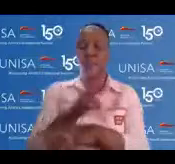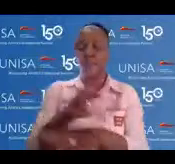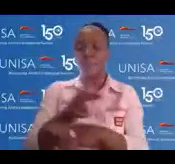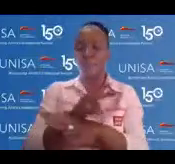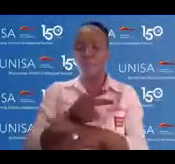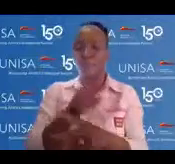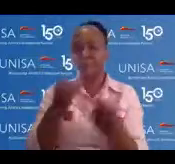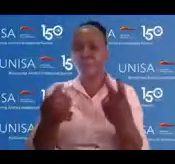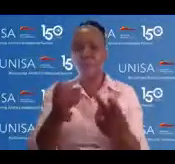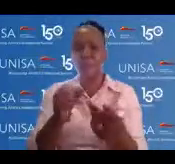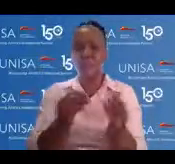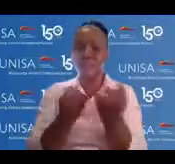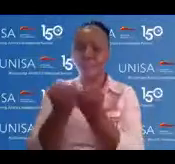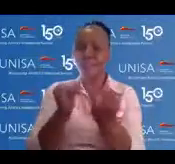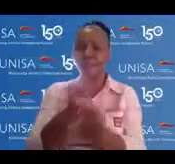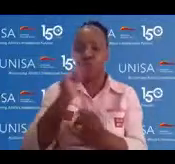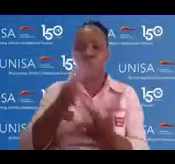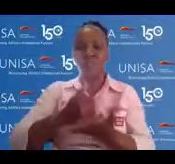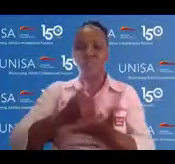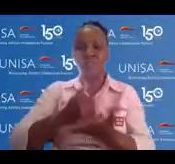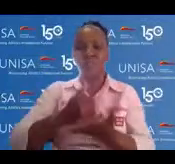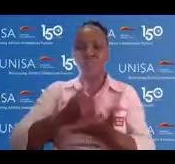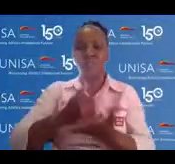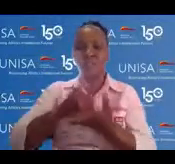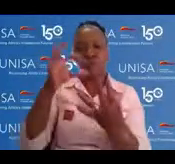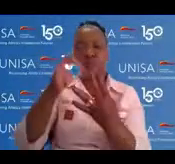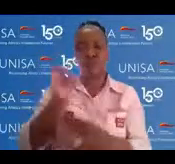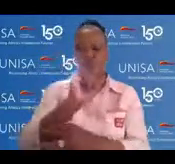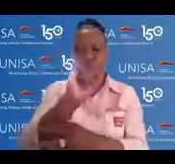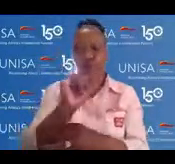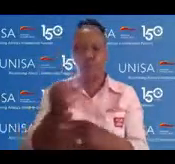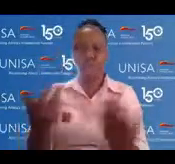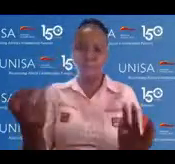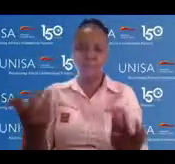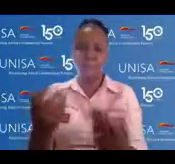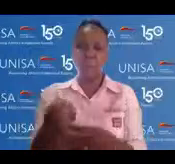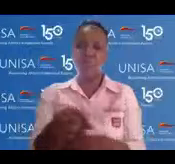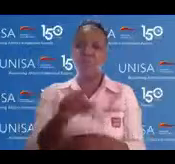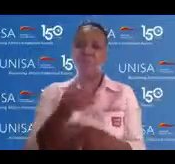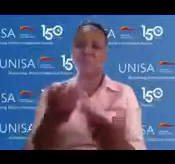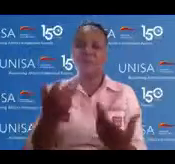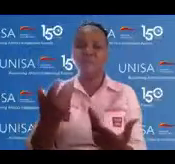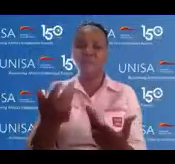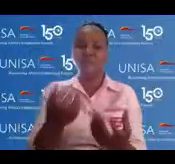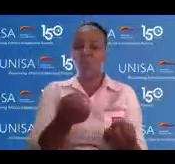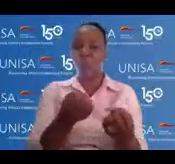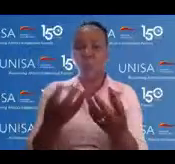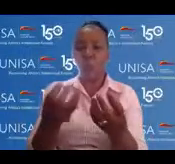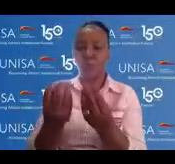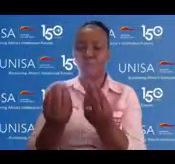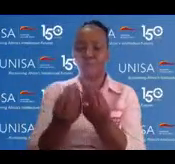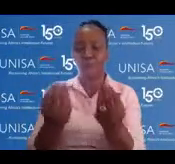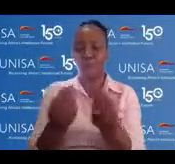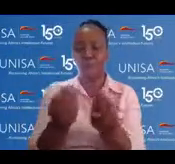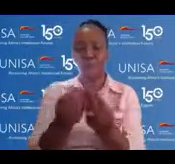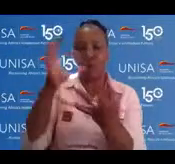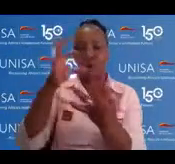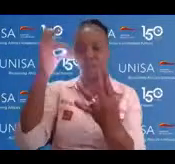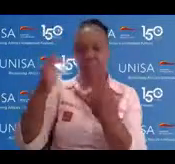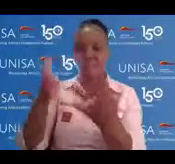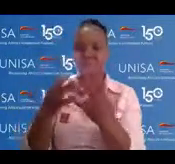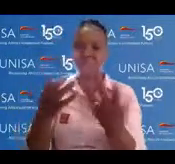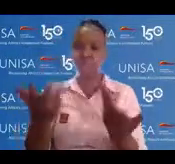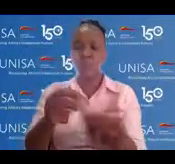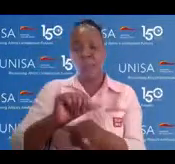be, this is also an option for you. So it really, we're giving you quite a few options. Right, then what's the next step?